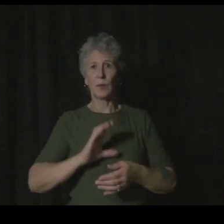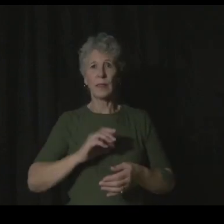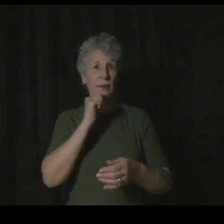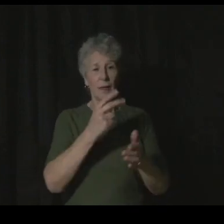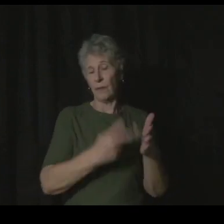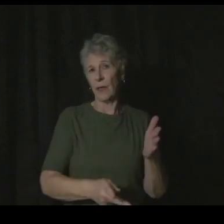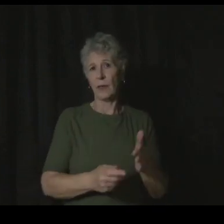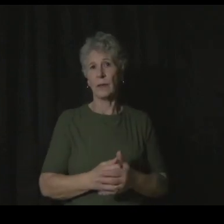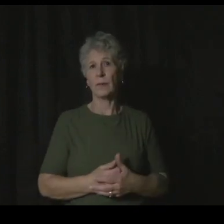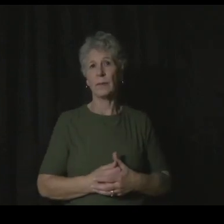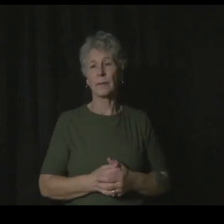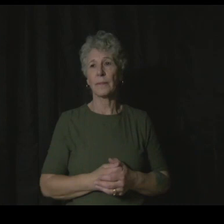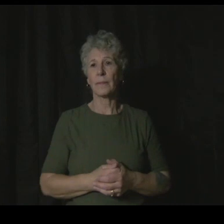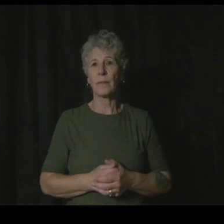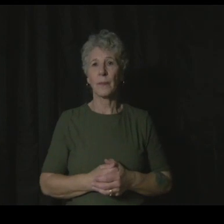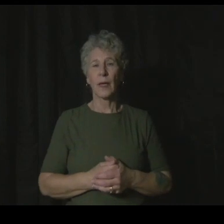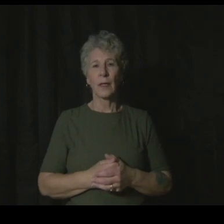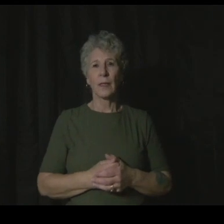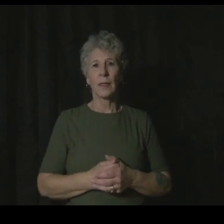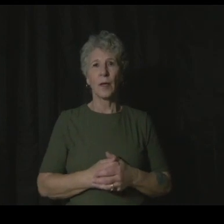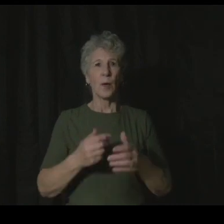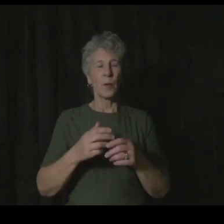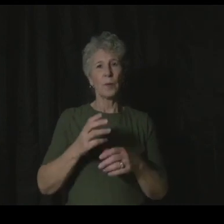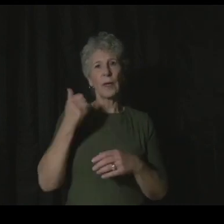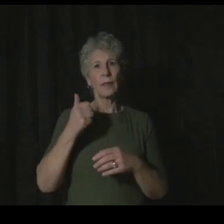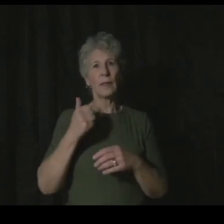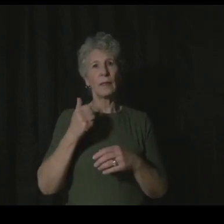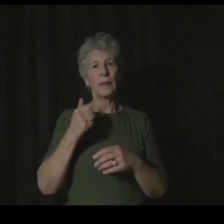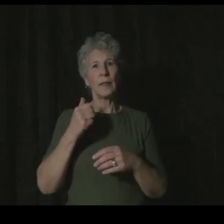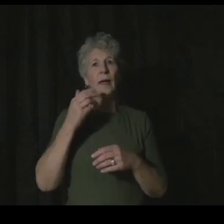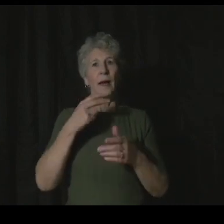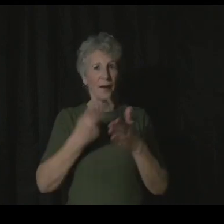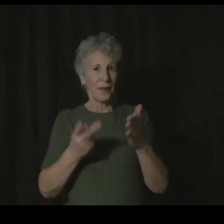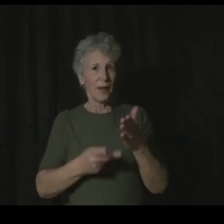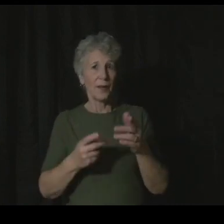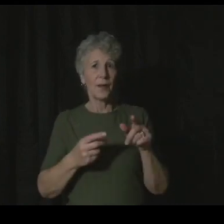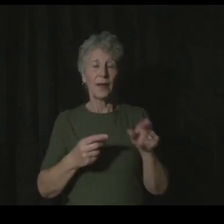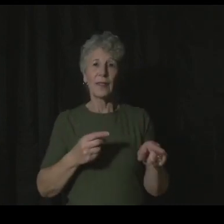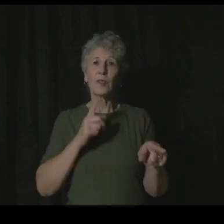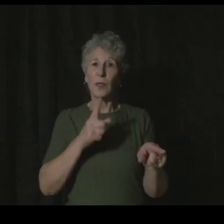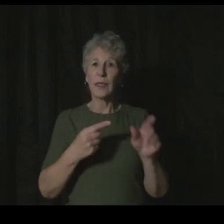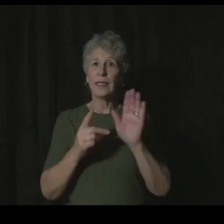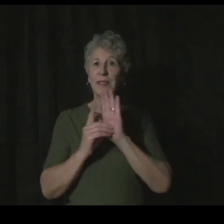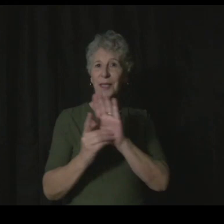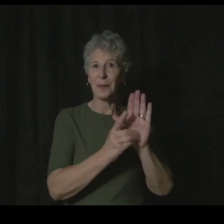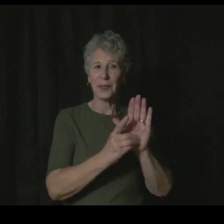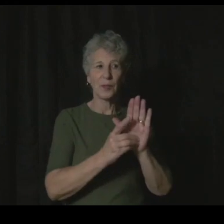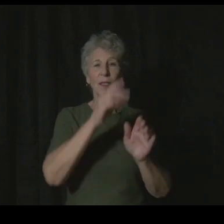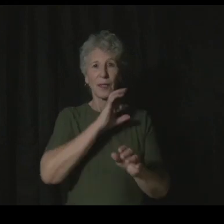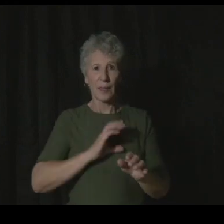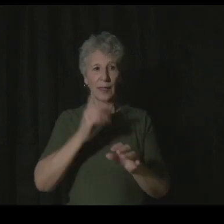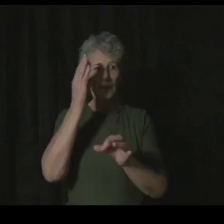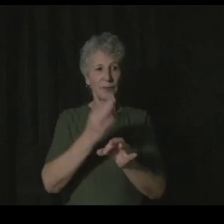failure. See, rather than a failure, it is really a demonstration of God's